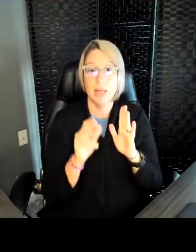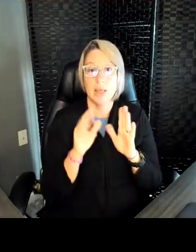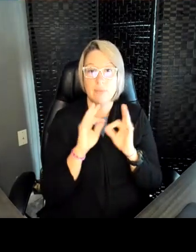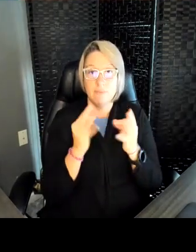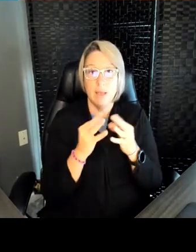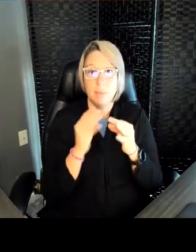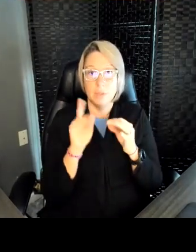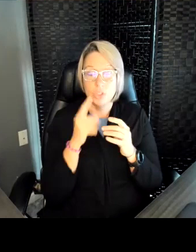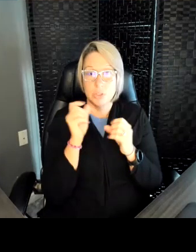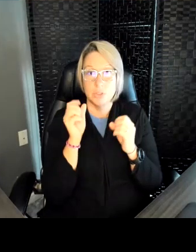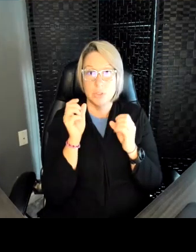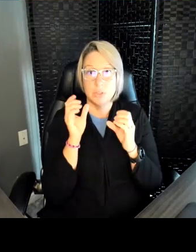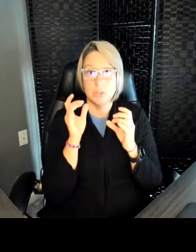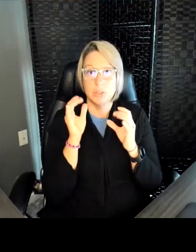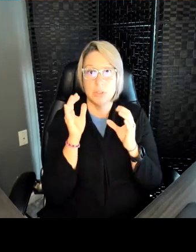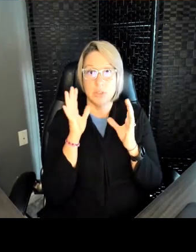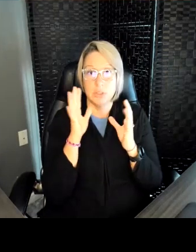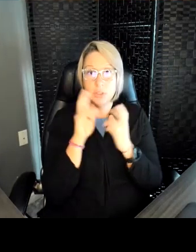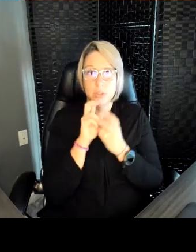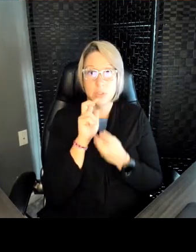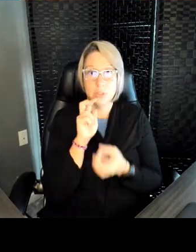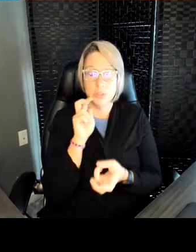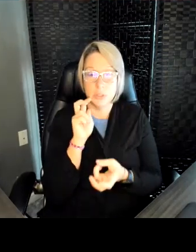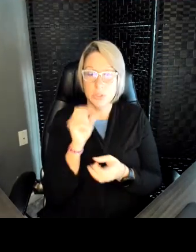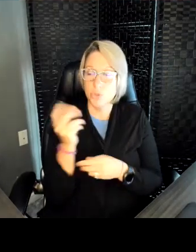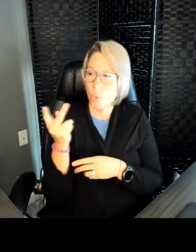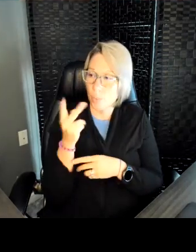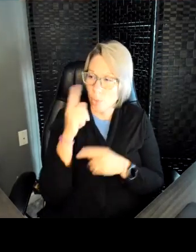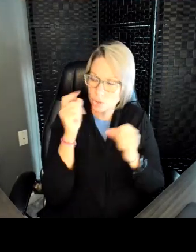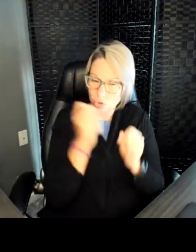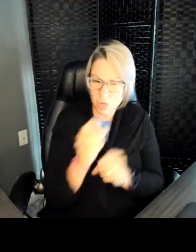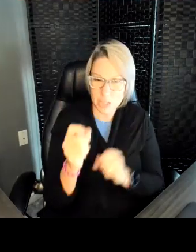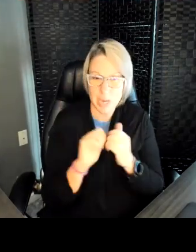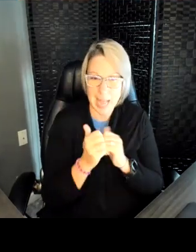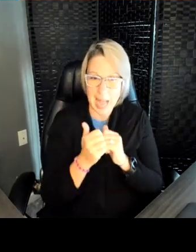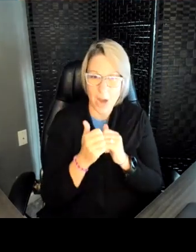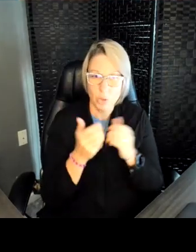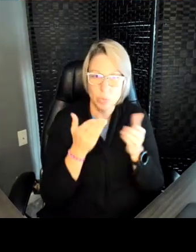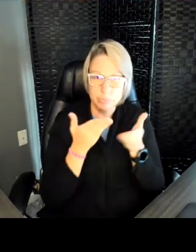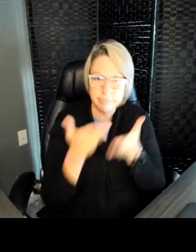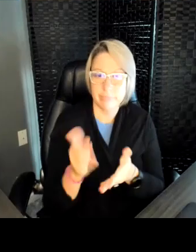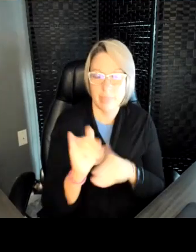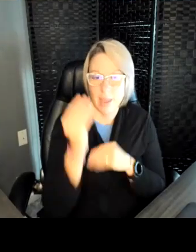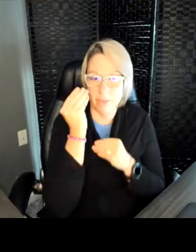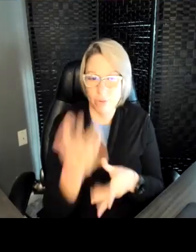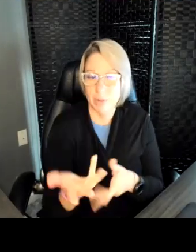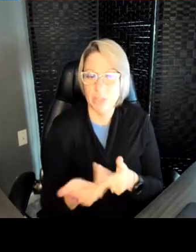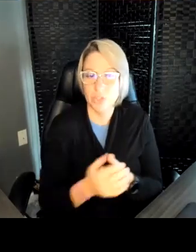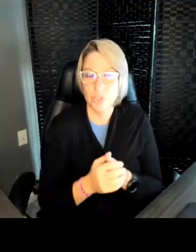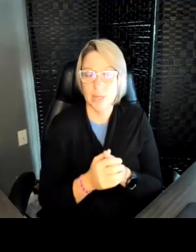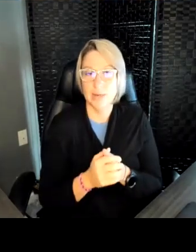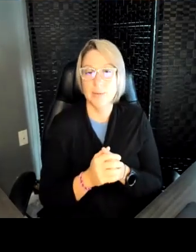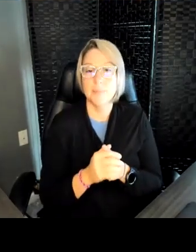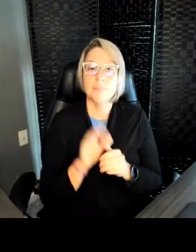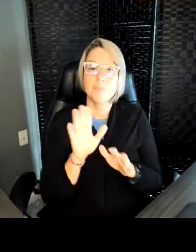bigger. So he and I just kind of strategized. How do you give that information? So I will just say to you, it